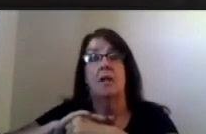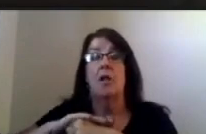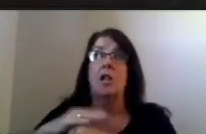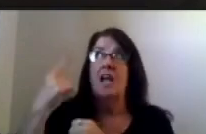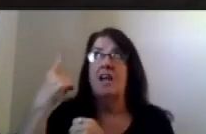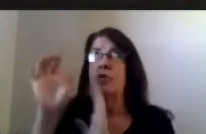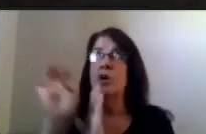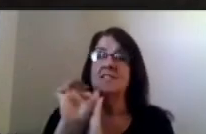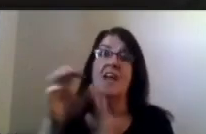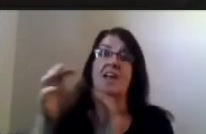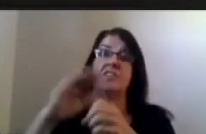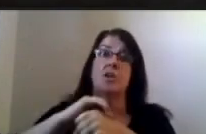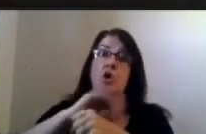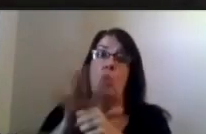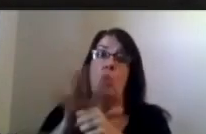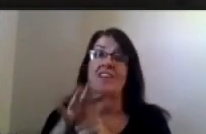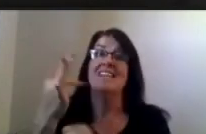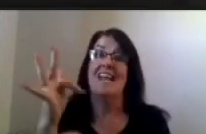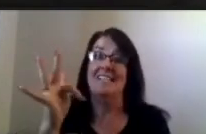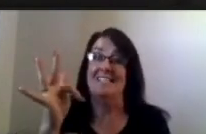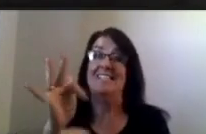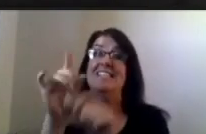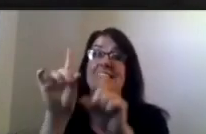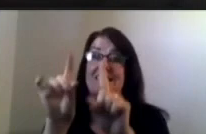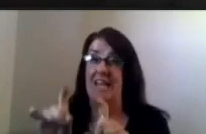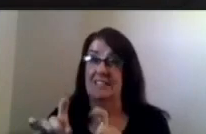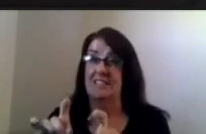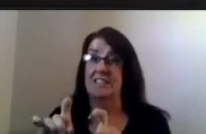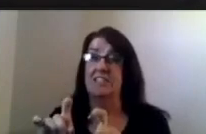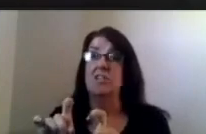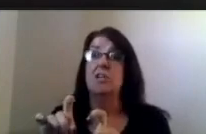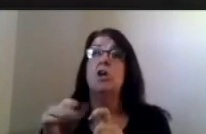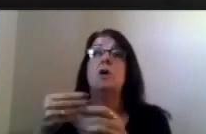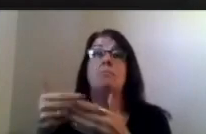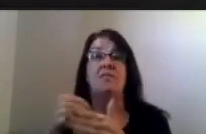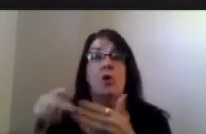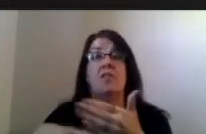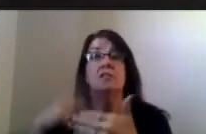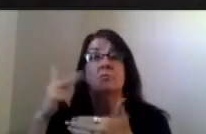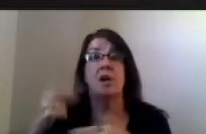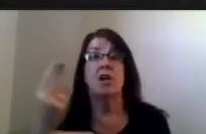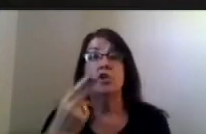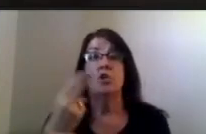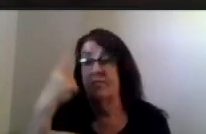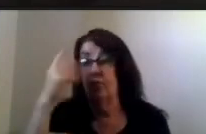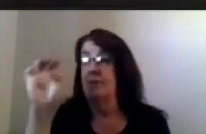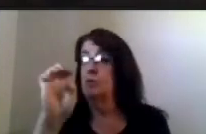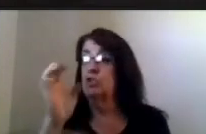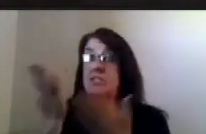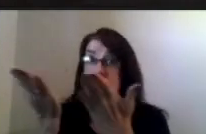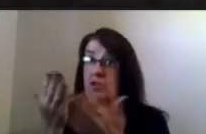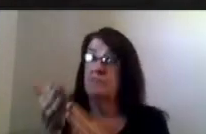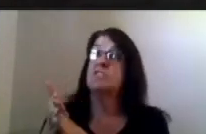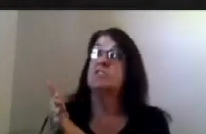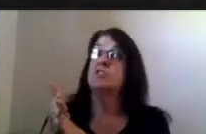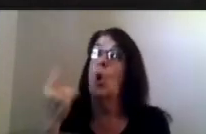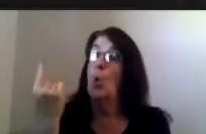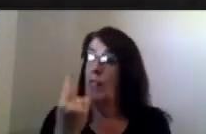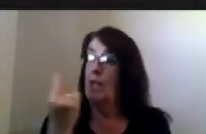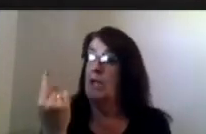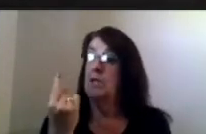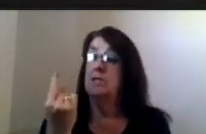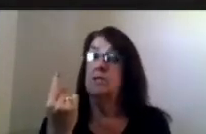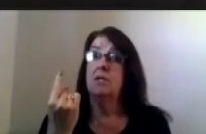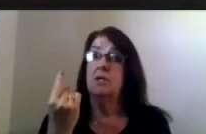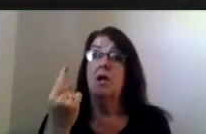such as the COVID-19 testing. So as I mentioned before, this program was used for emergency services only and